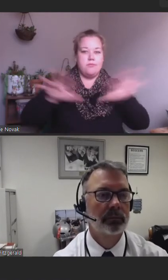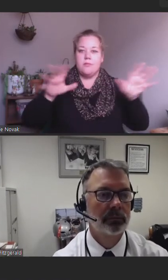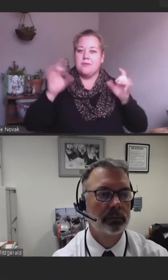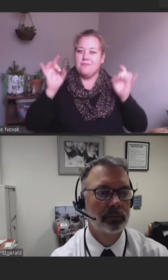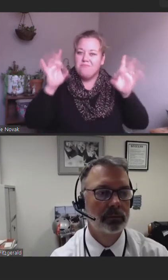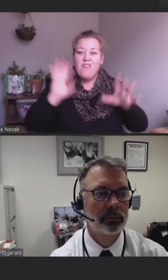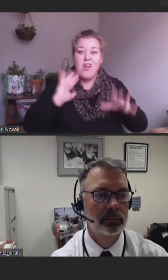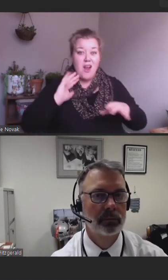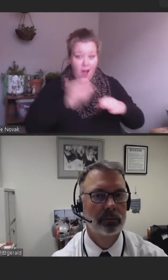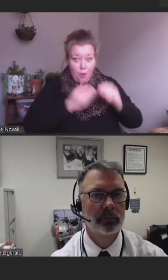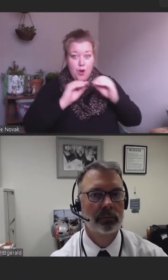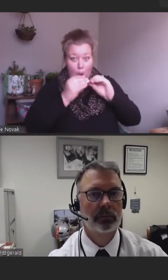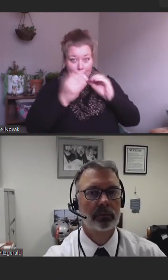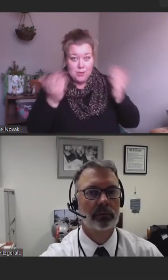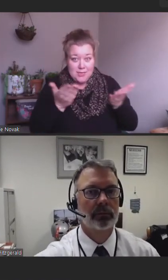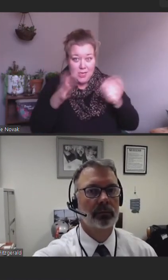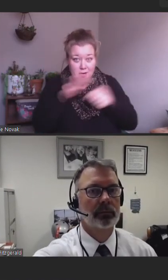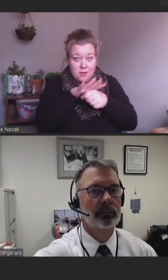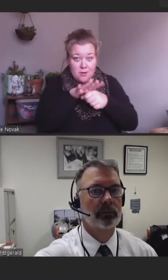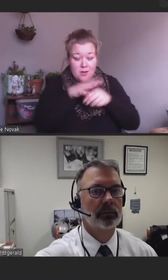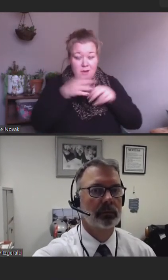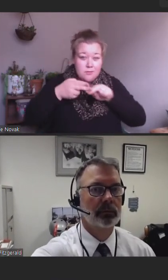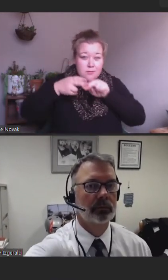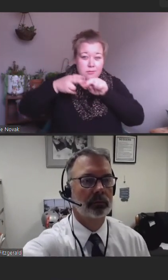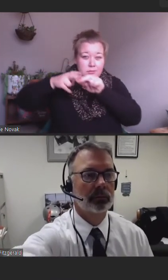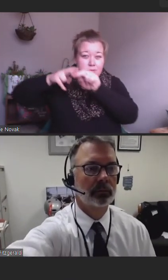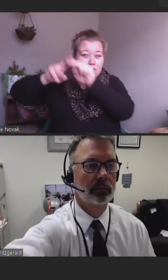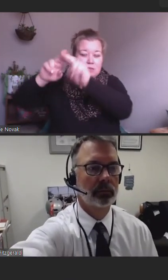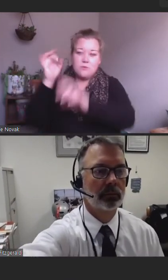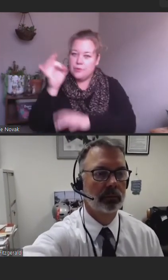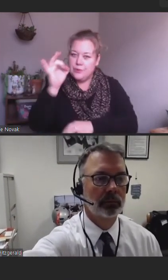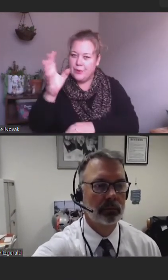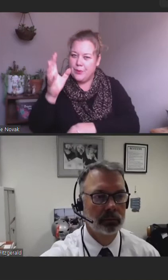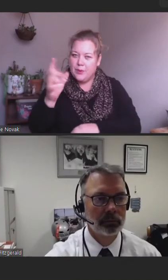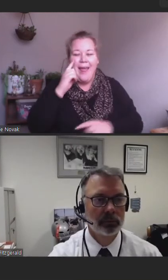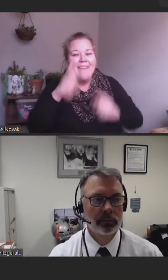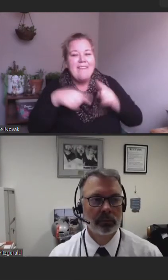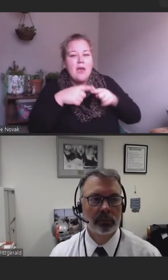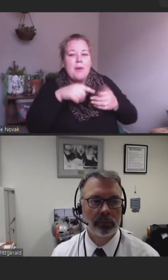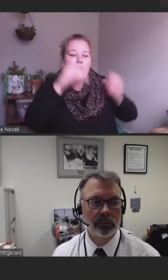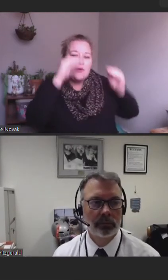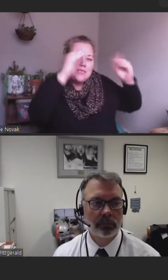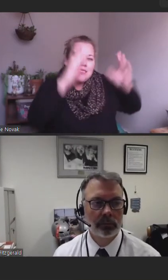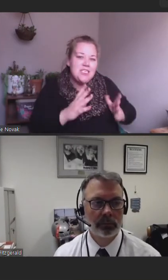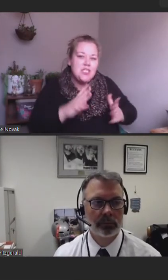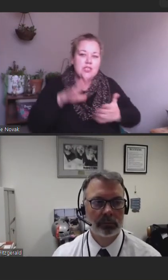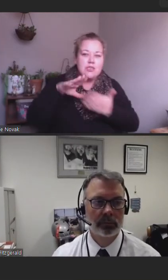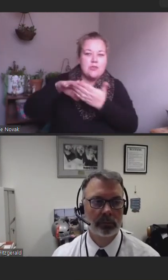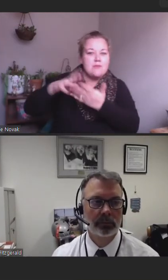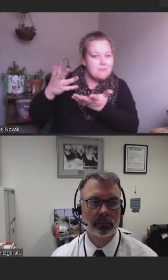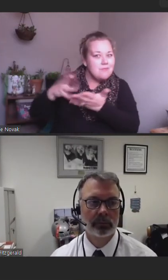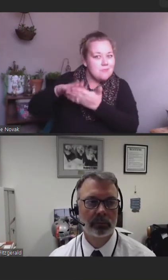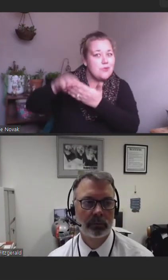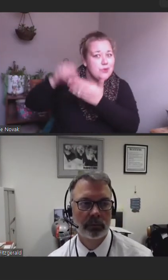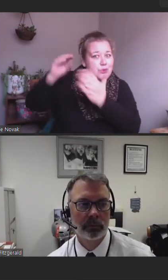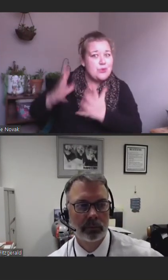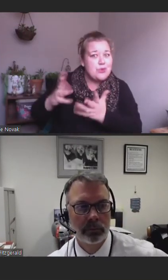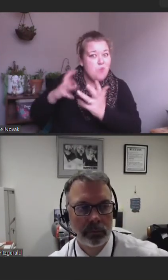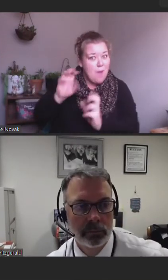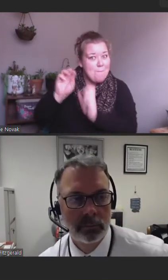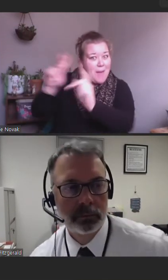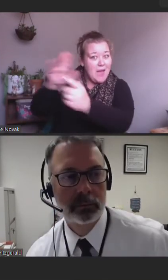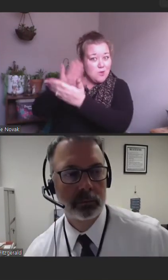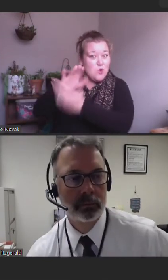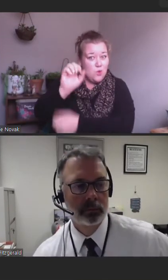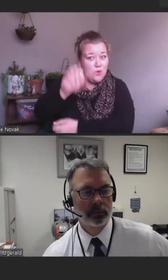alarming. So think about all those teachers and students who've been struggling through virtual learning and want to get back into school. Think